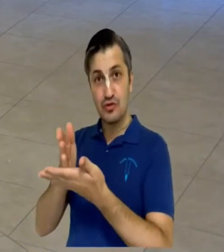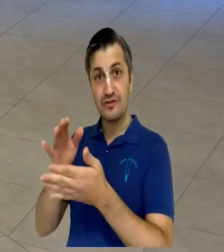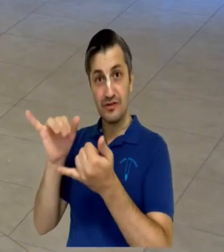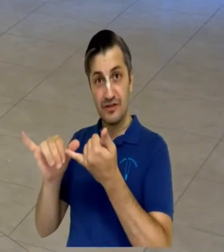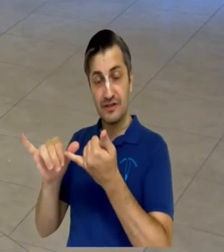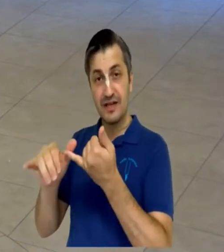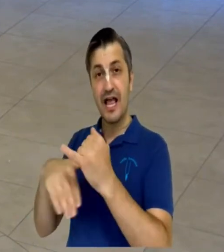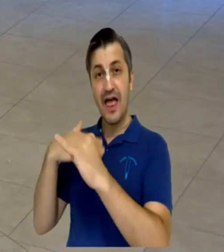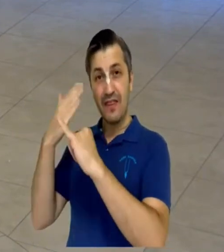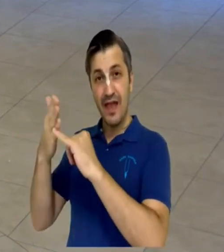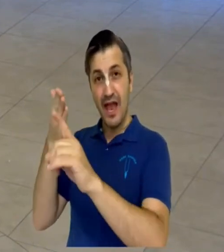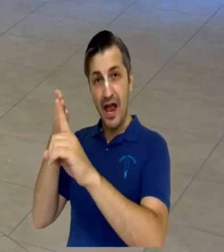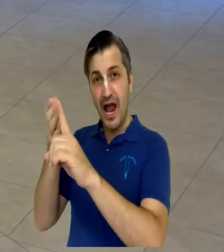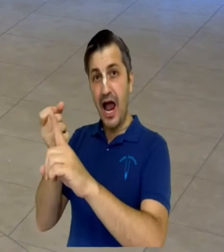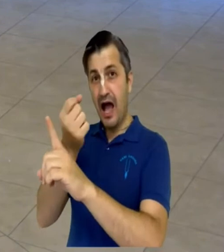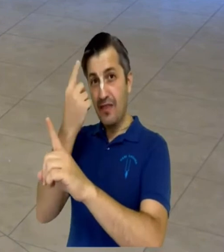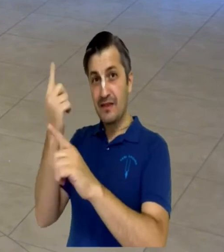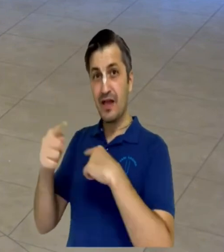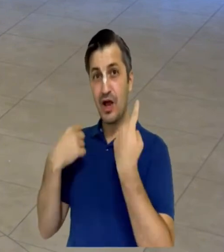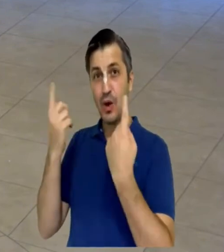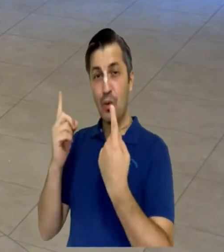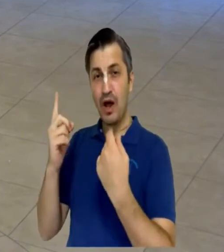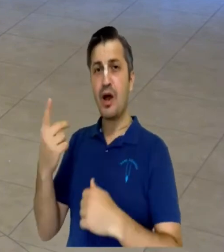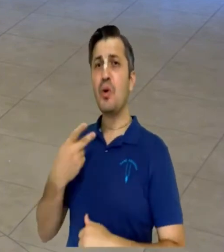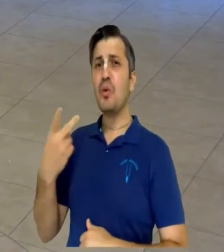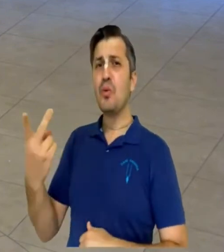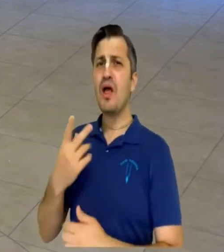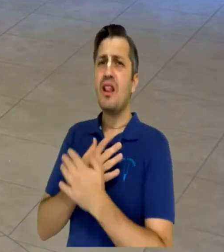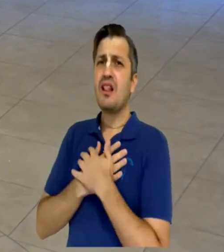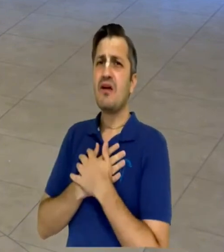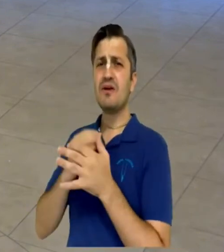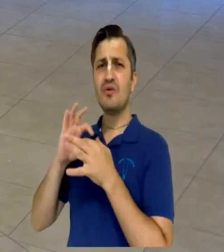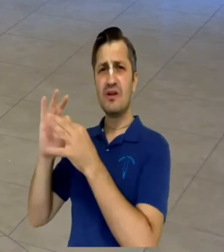this loving relationship that we have dormant within,